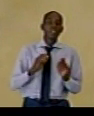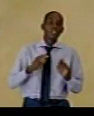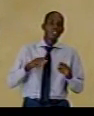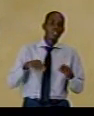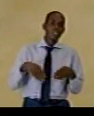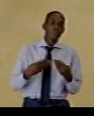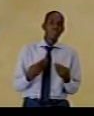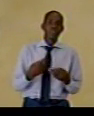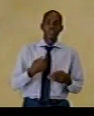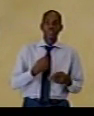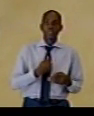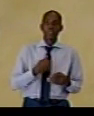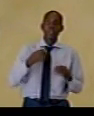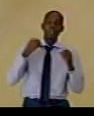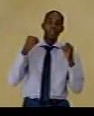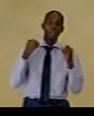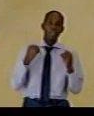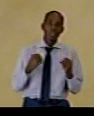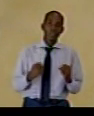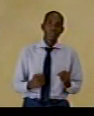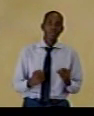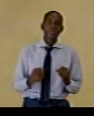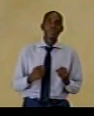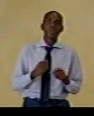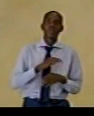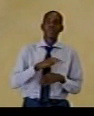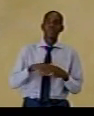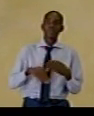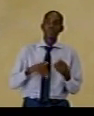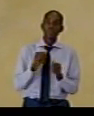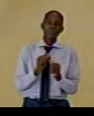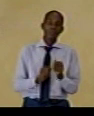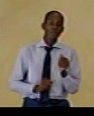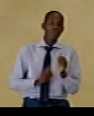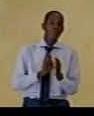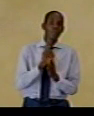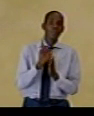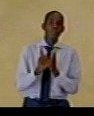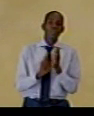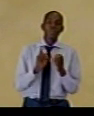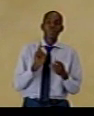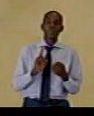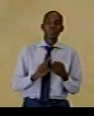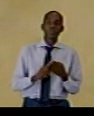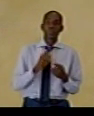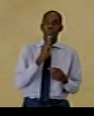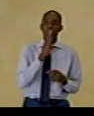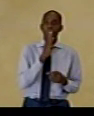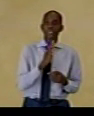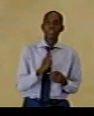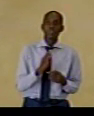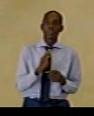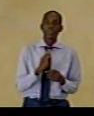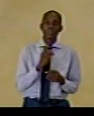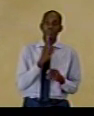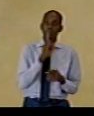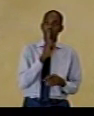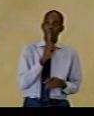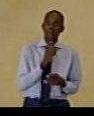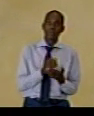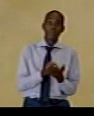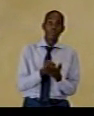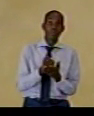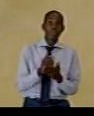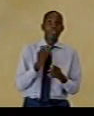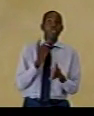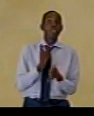won. Give me power every hour to be through. Lord, keep